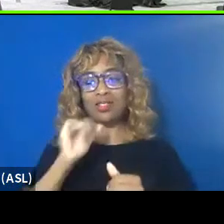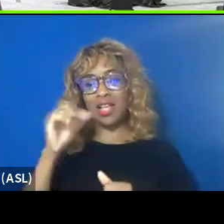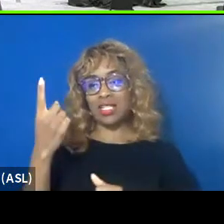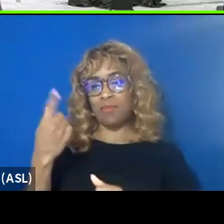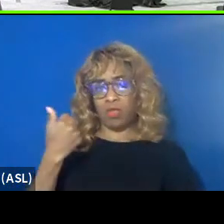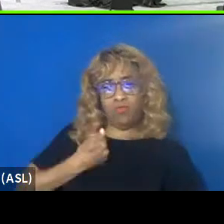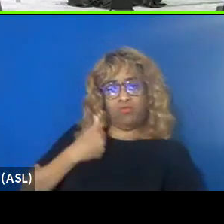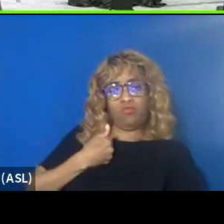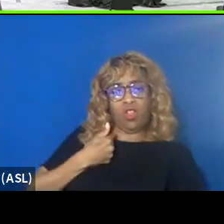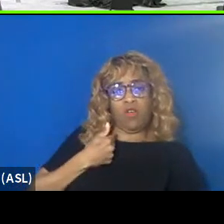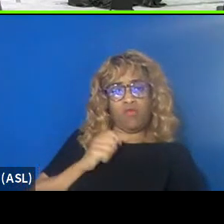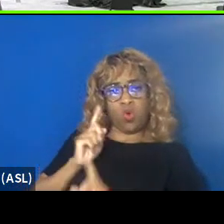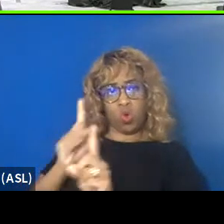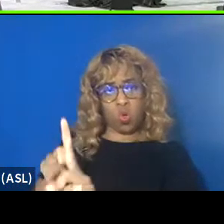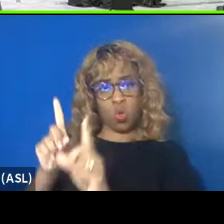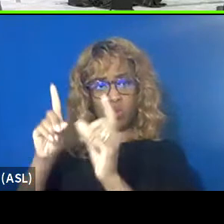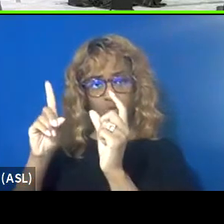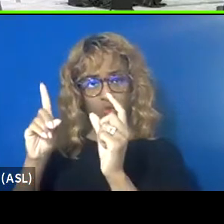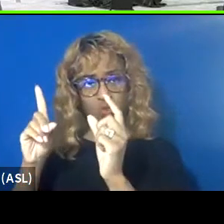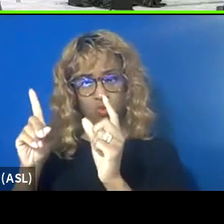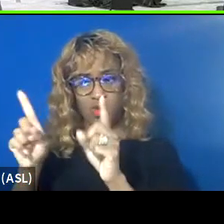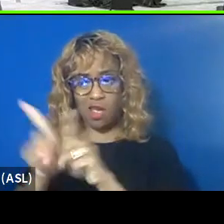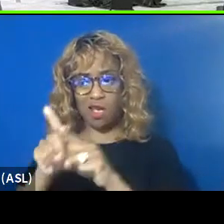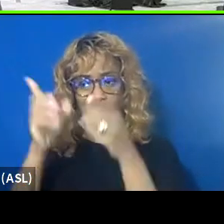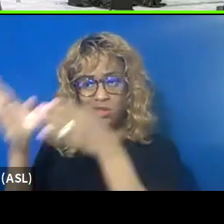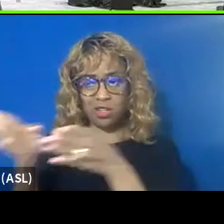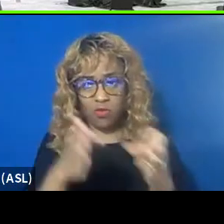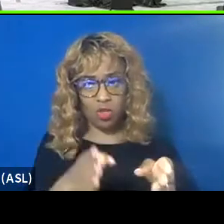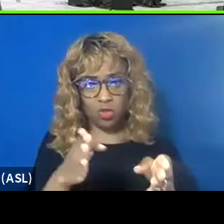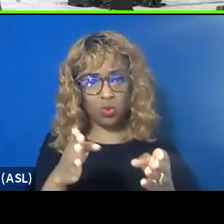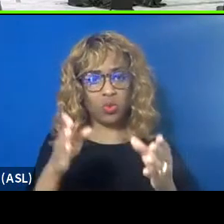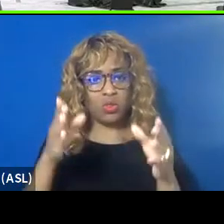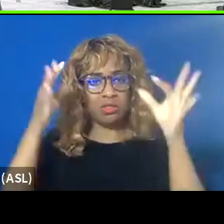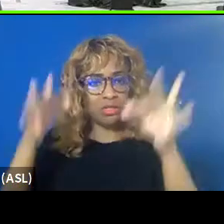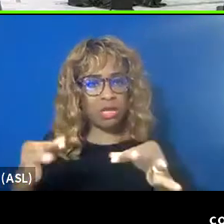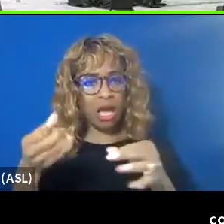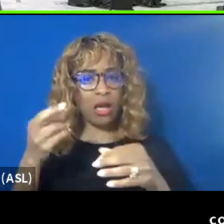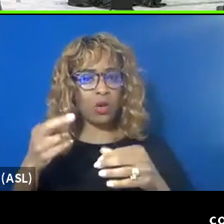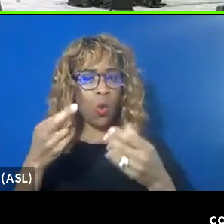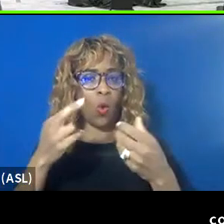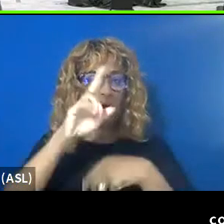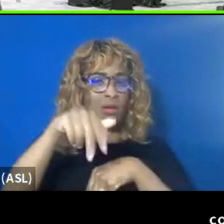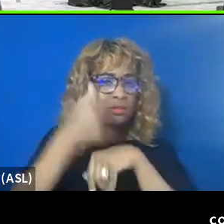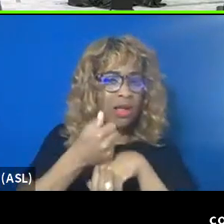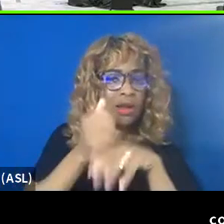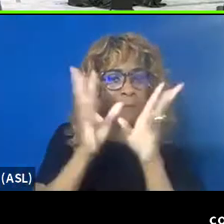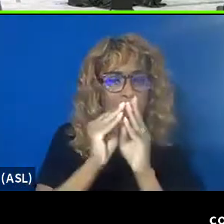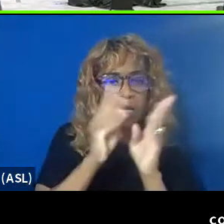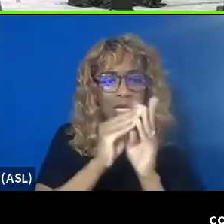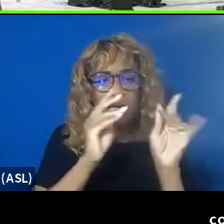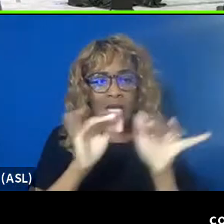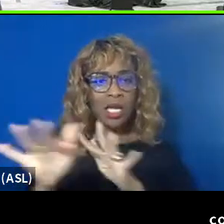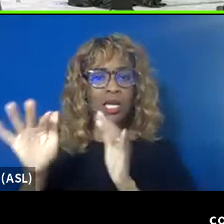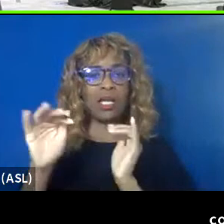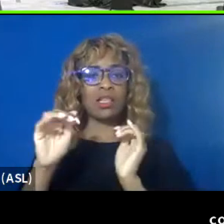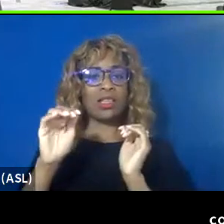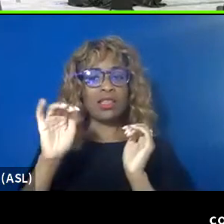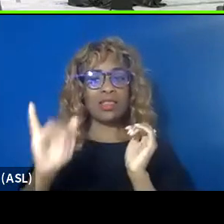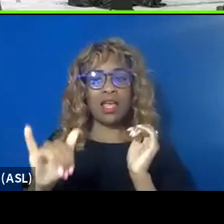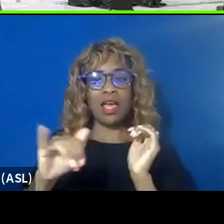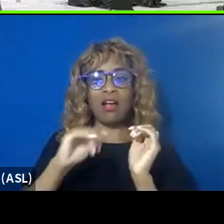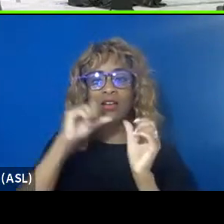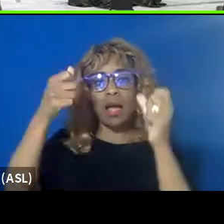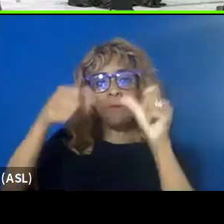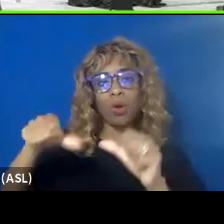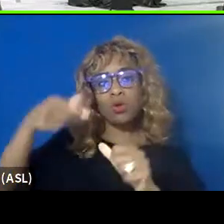on our own as individuals, where we are selecting what we want to do, arranging meetings that are not being publicly noticed, and